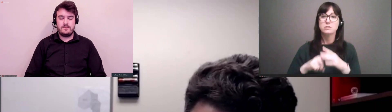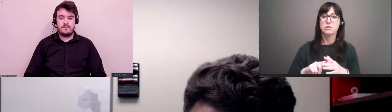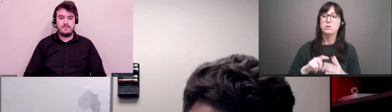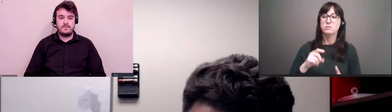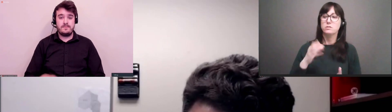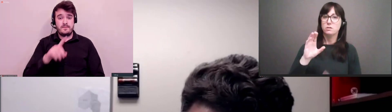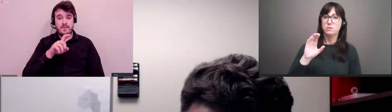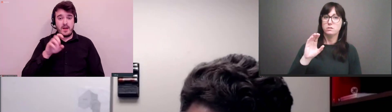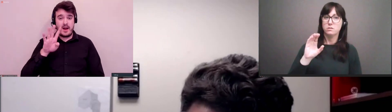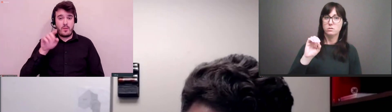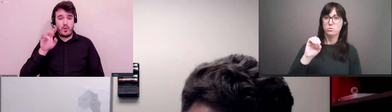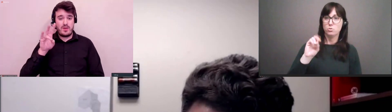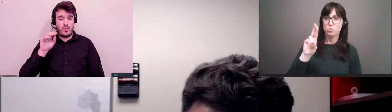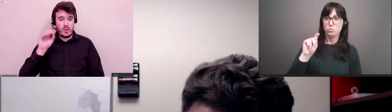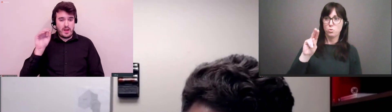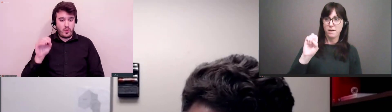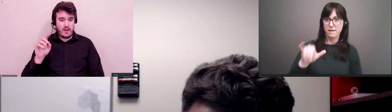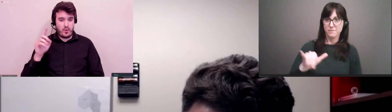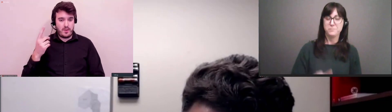Outaouais.